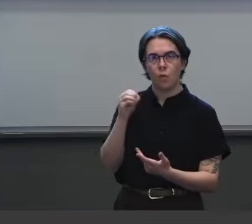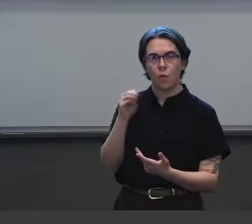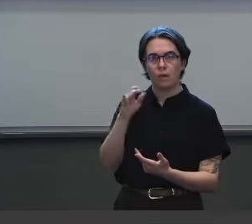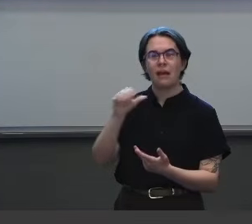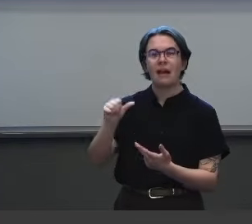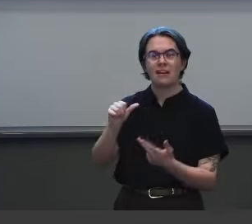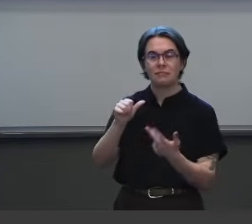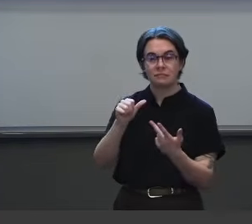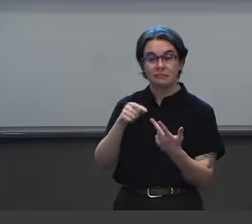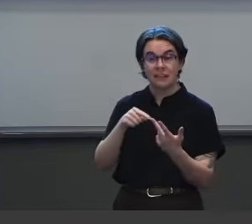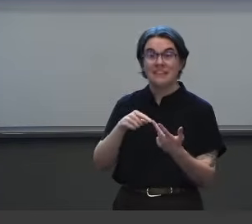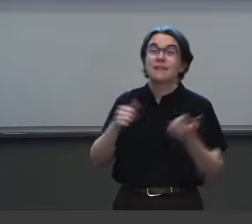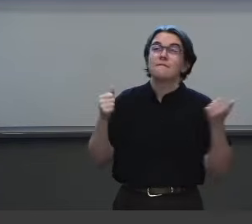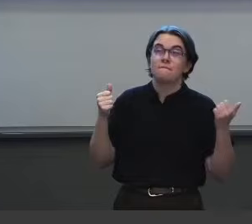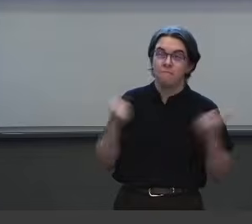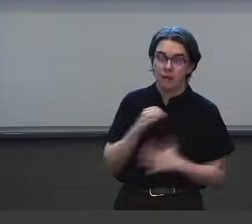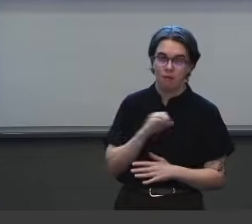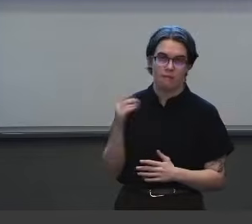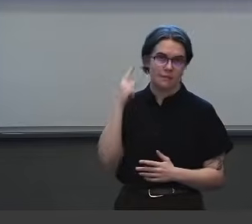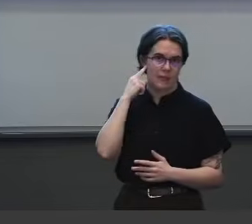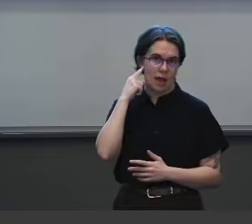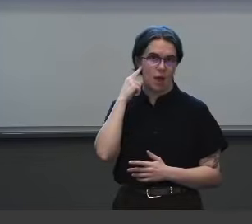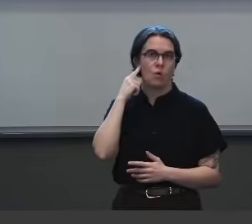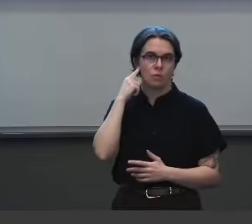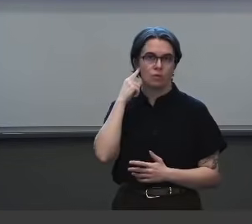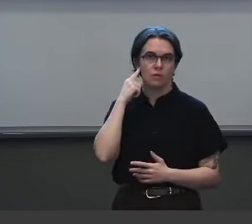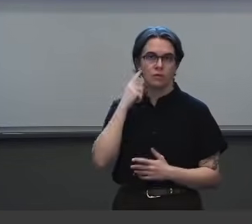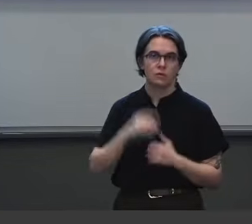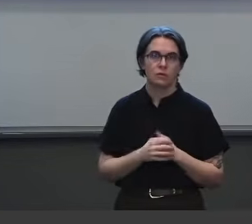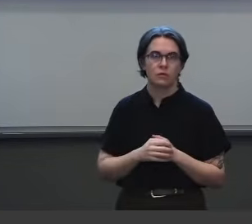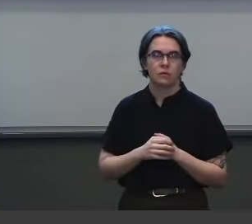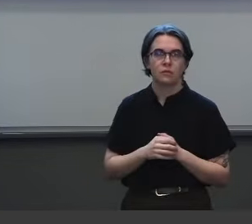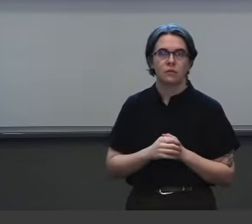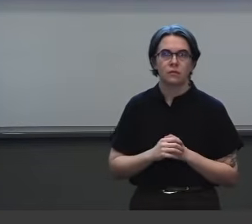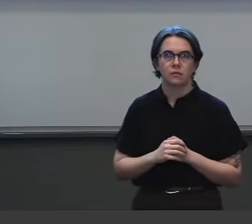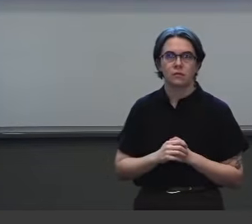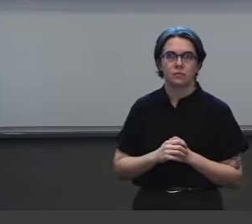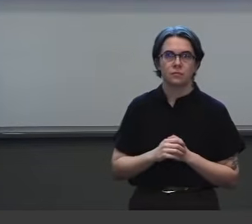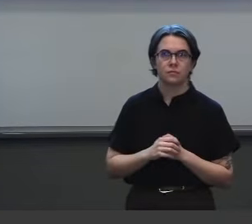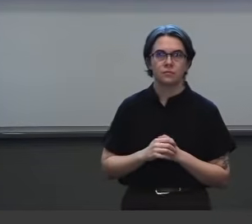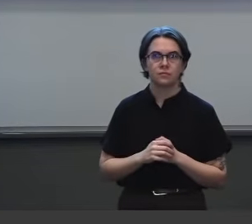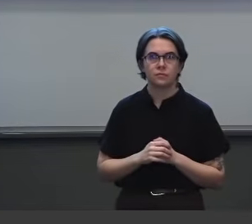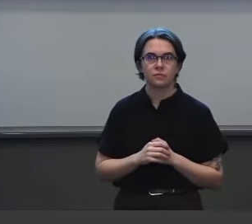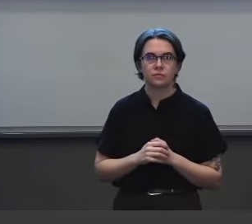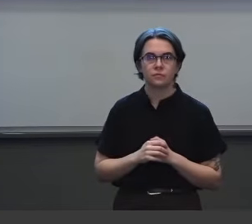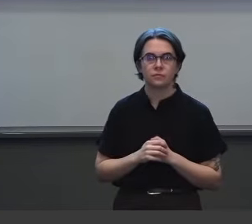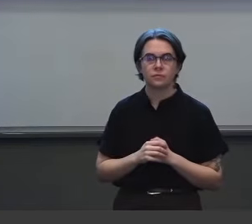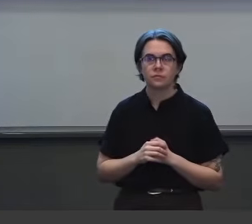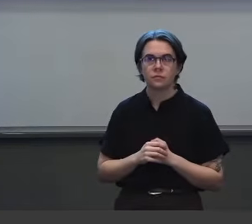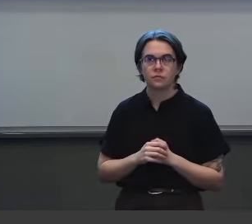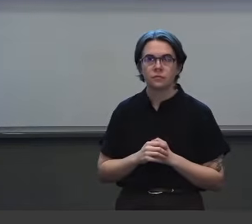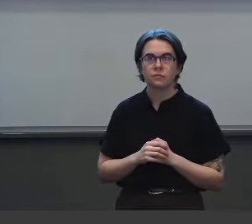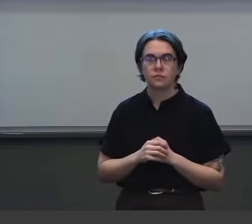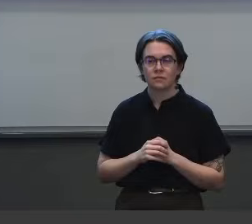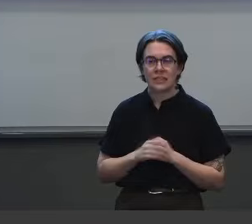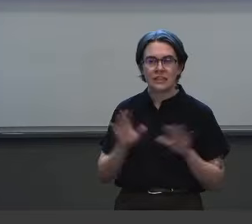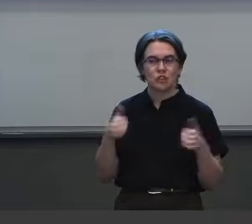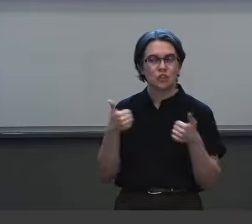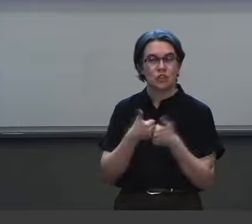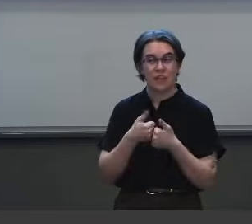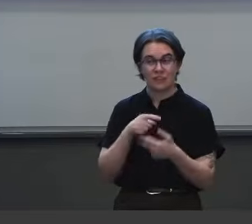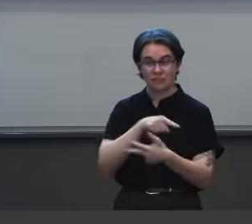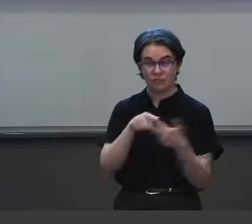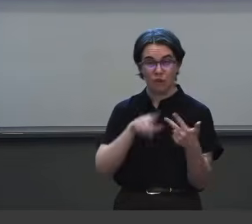elicits a fear response. The tricky thing is that these are not mutually